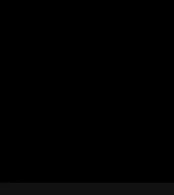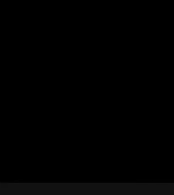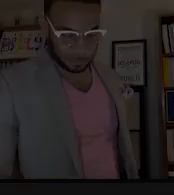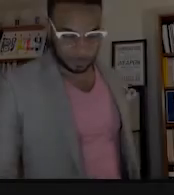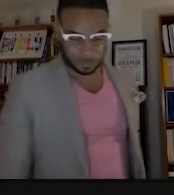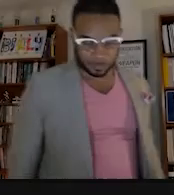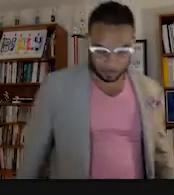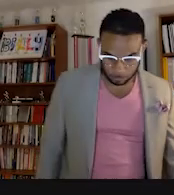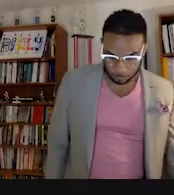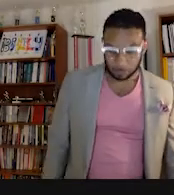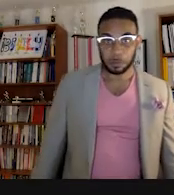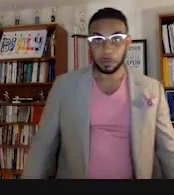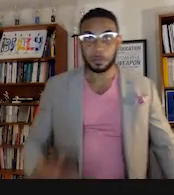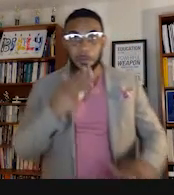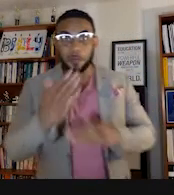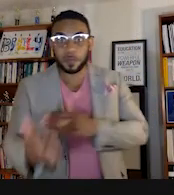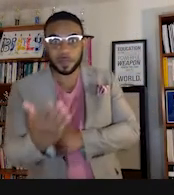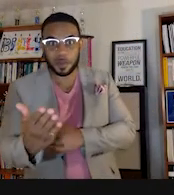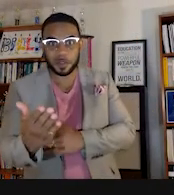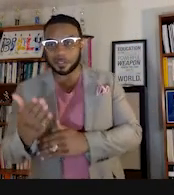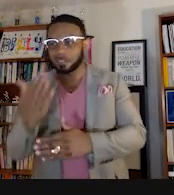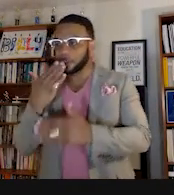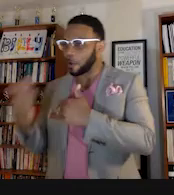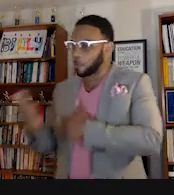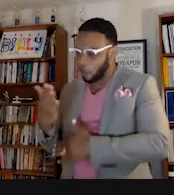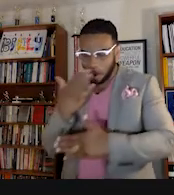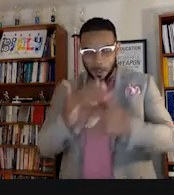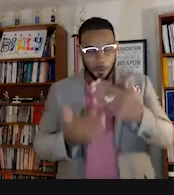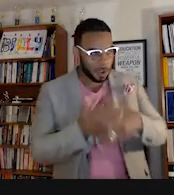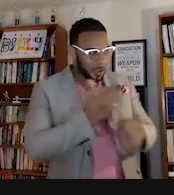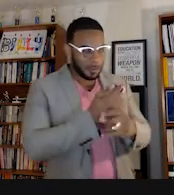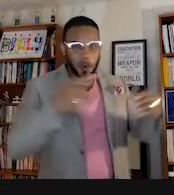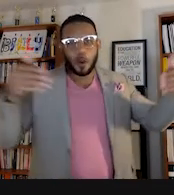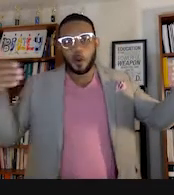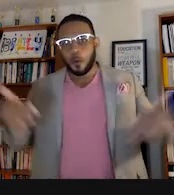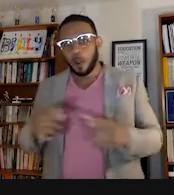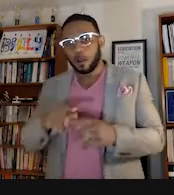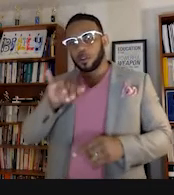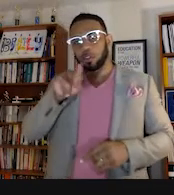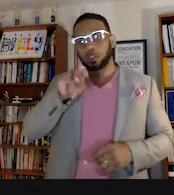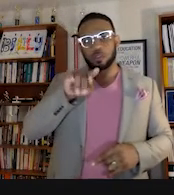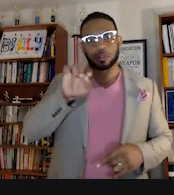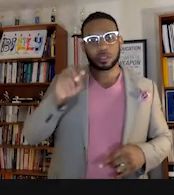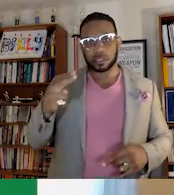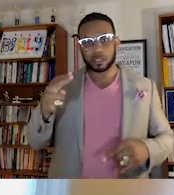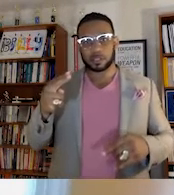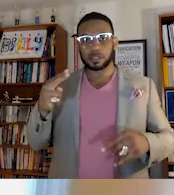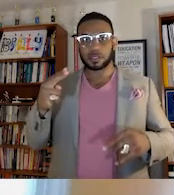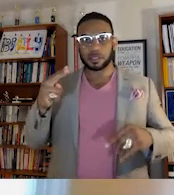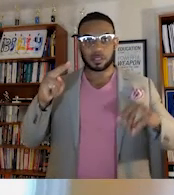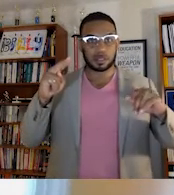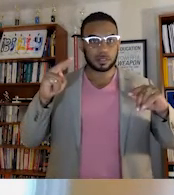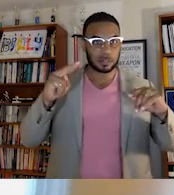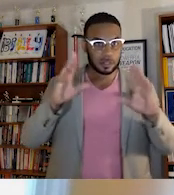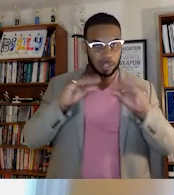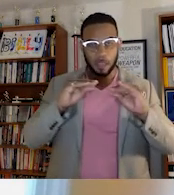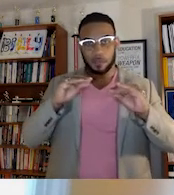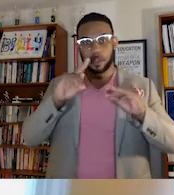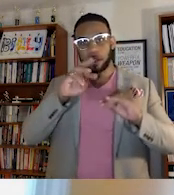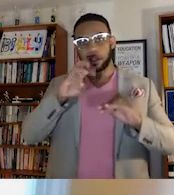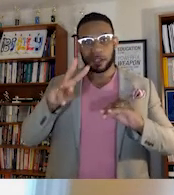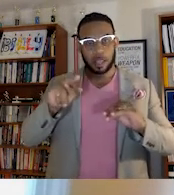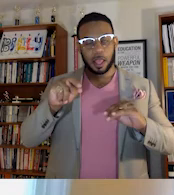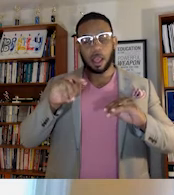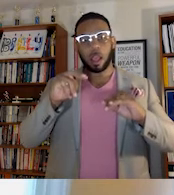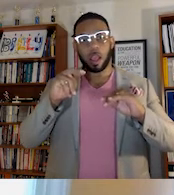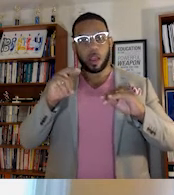Good morning. Good Good morning. morning, everyone. Welcome to the Juneteenth Conf Town Hall. We have some